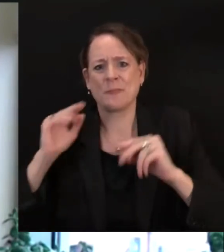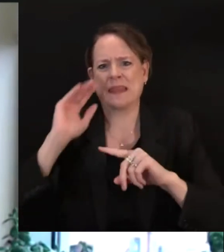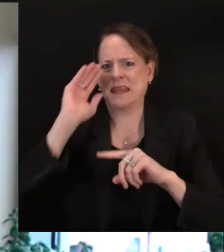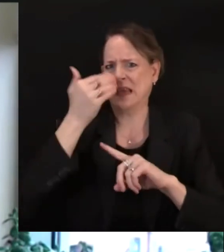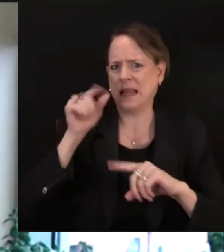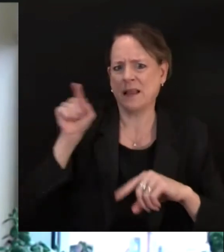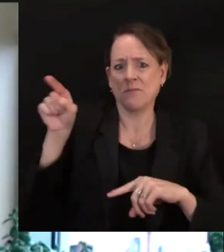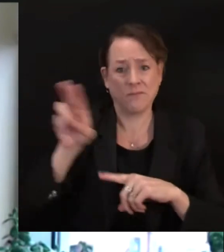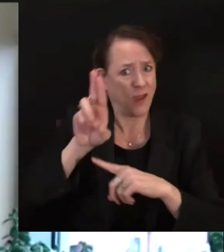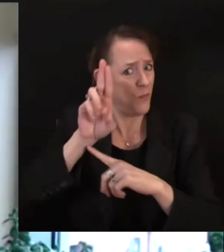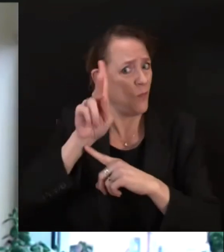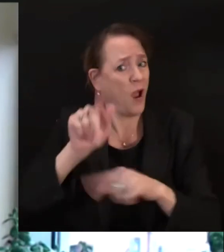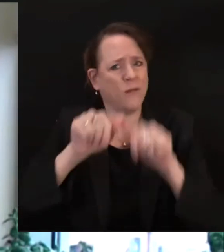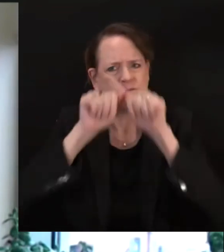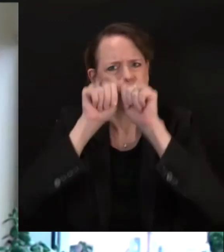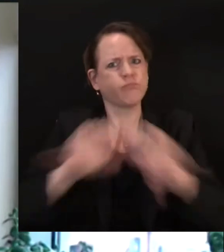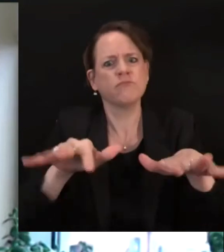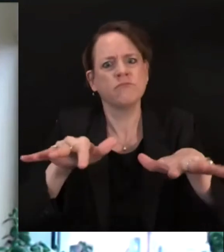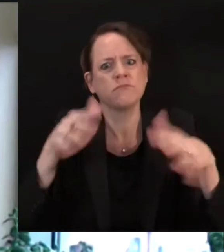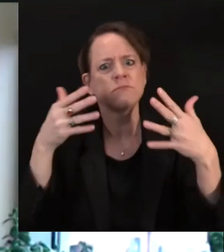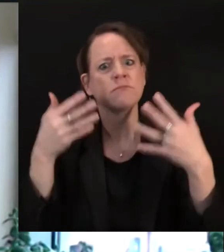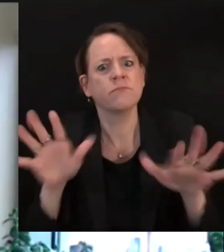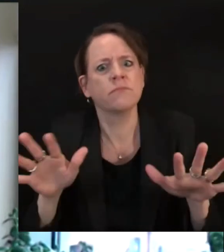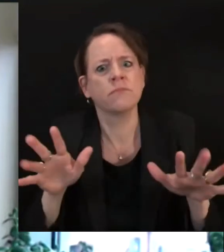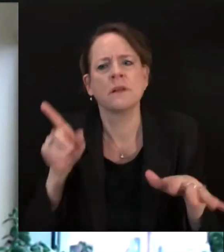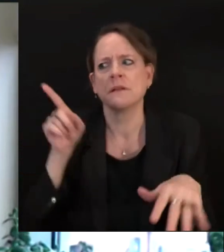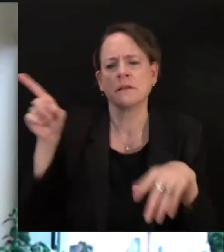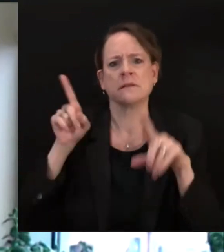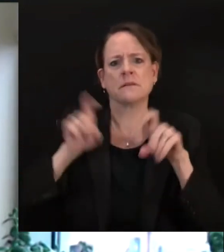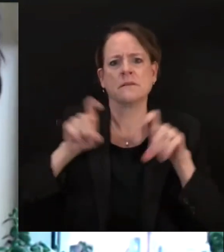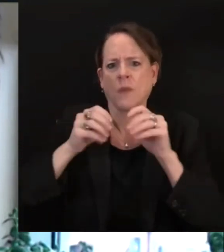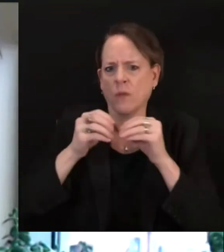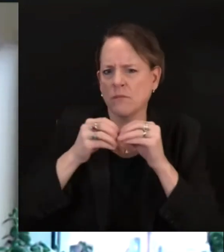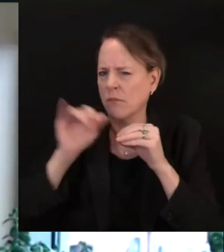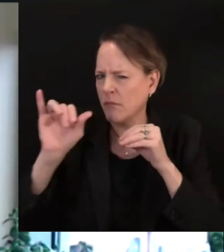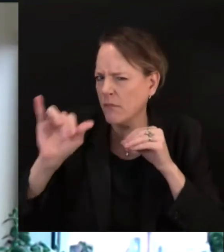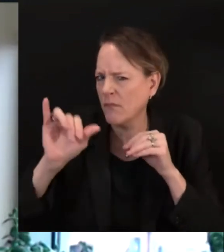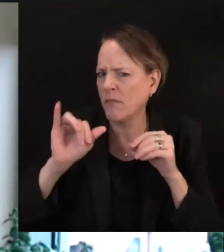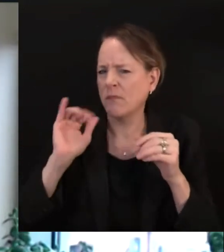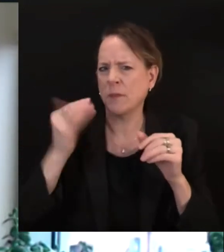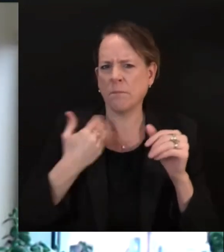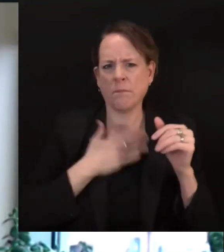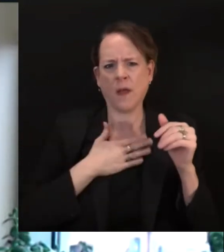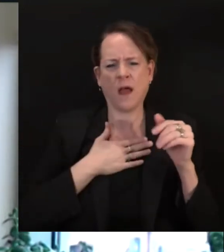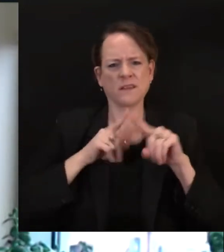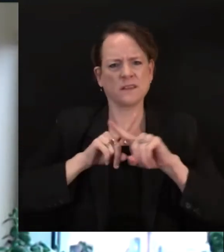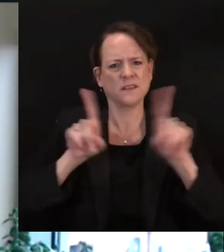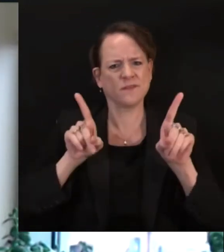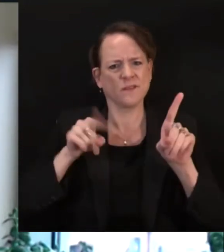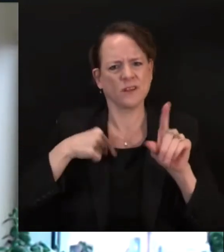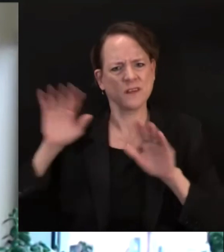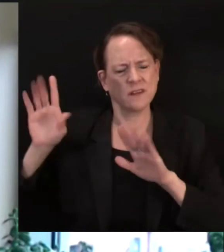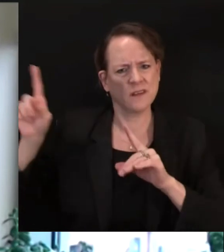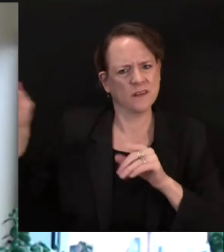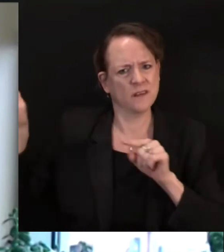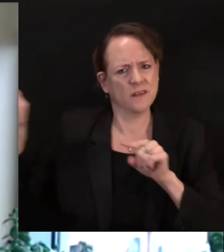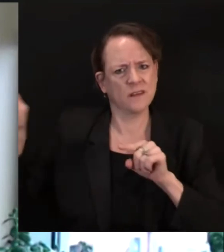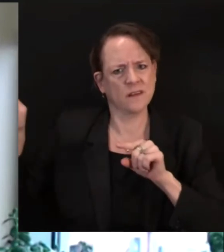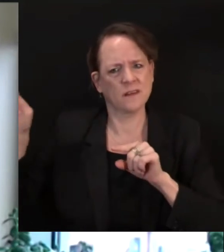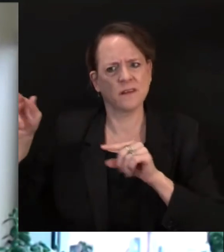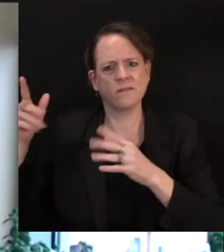that are identical to the strain that we're discussing in the UK, but we're continuing to look for it. That being said, it doesn't mean that it's